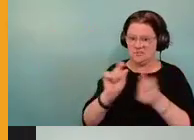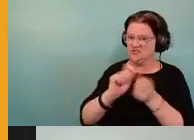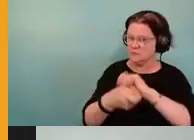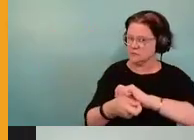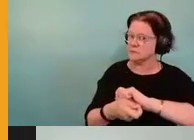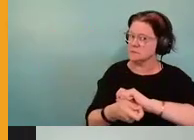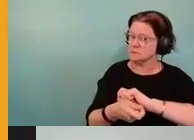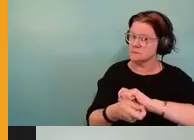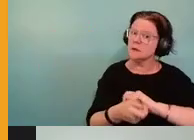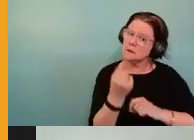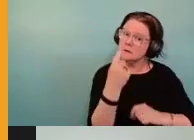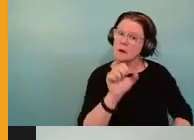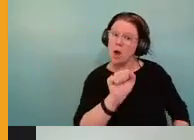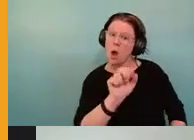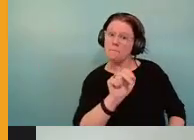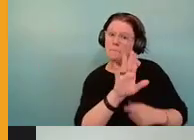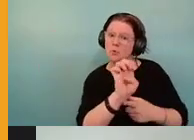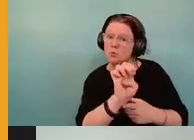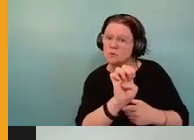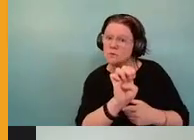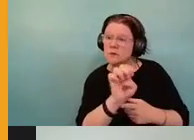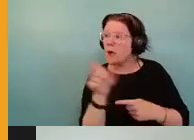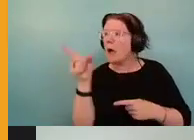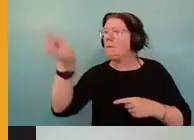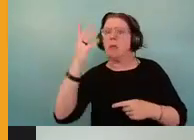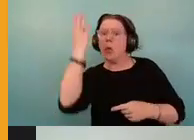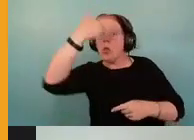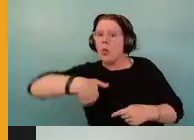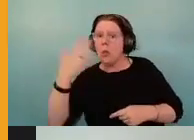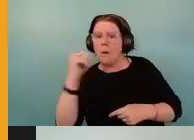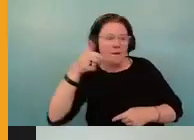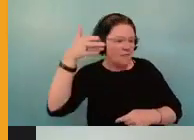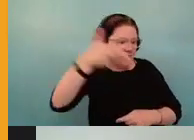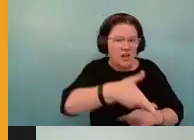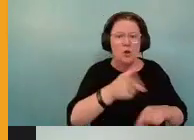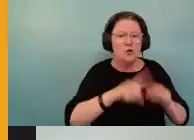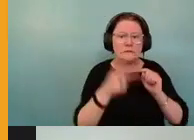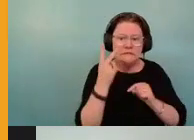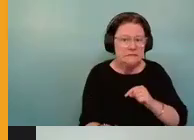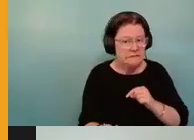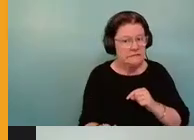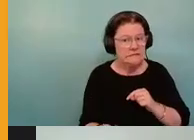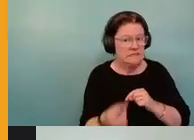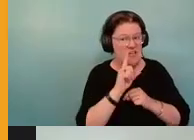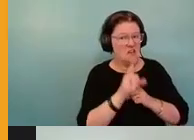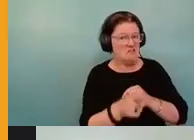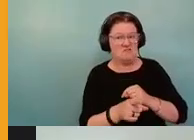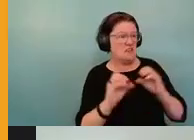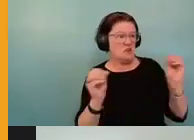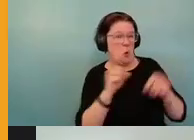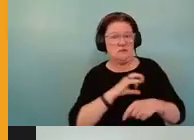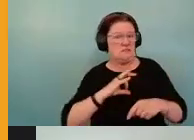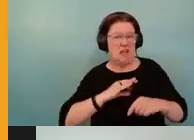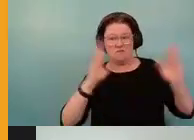but nobody really called it that. And to my knowledge, nobody got impacted